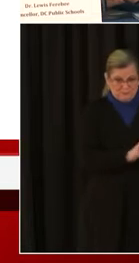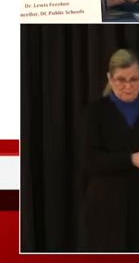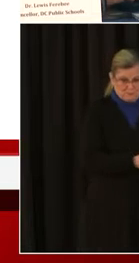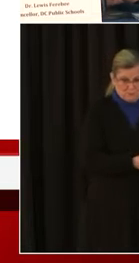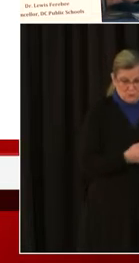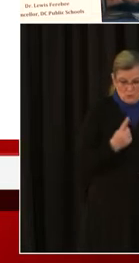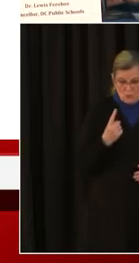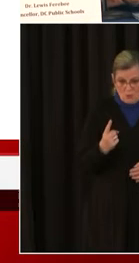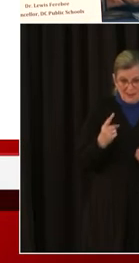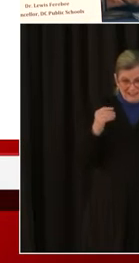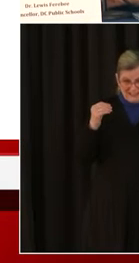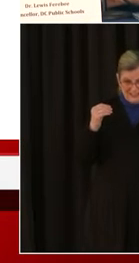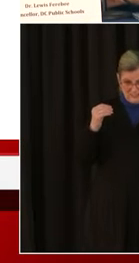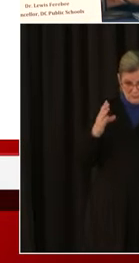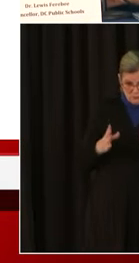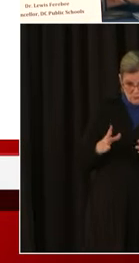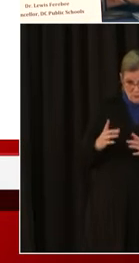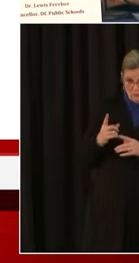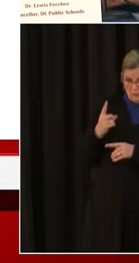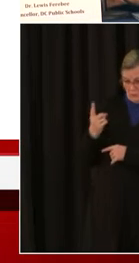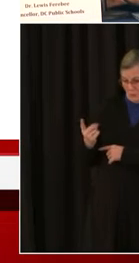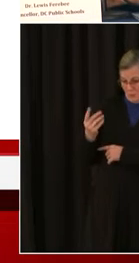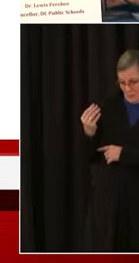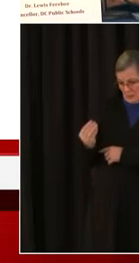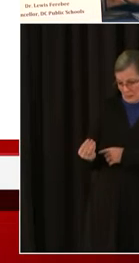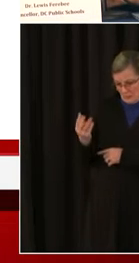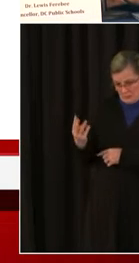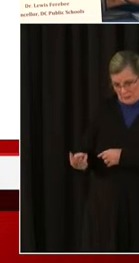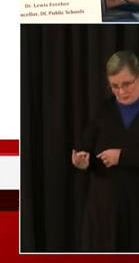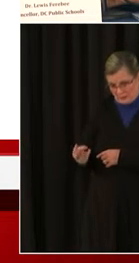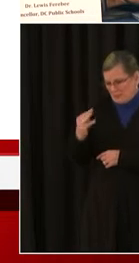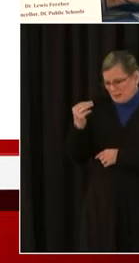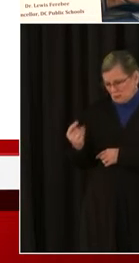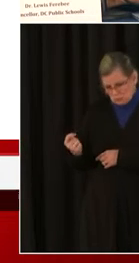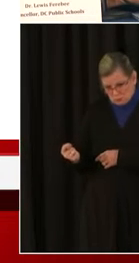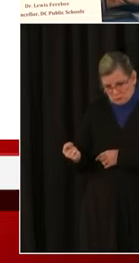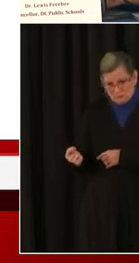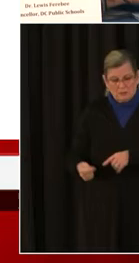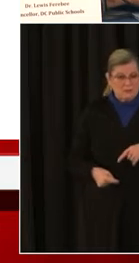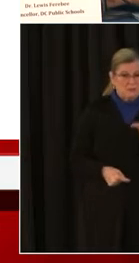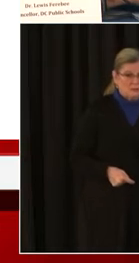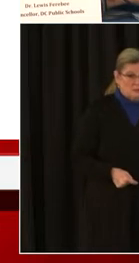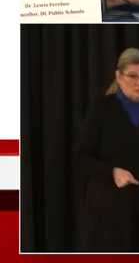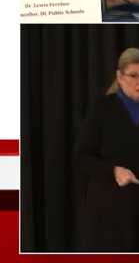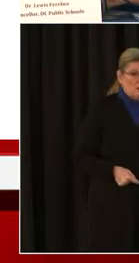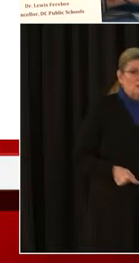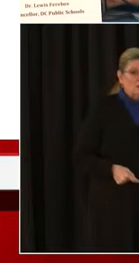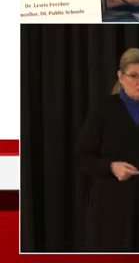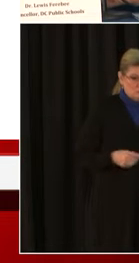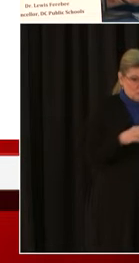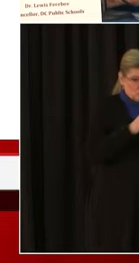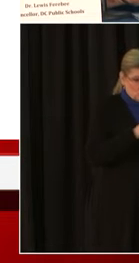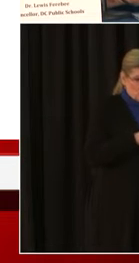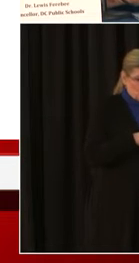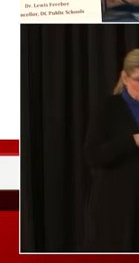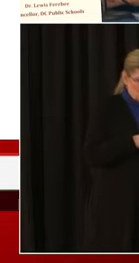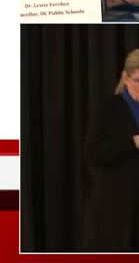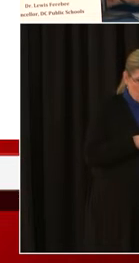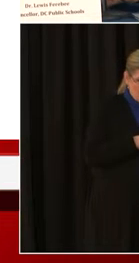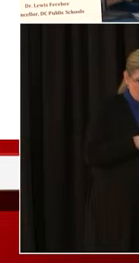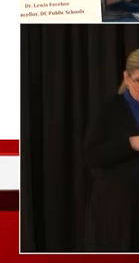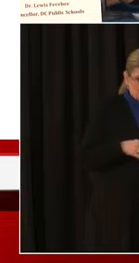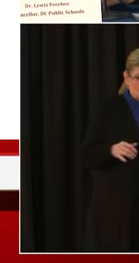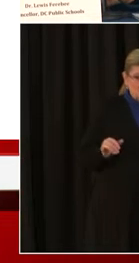will have a group of students on Monday and Tuesday, and then that same teacher could have another group of students on Thursday and